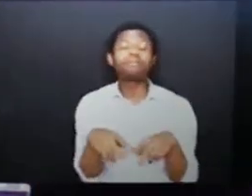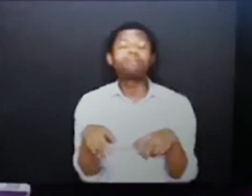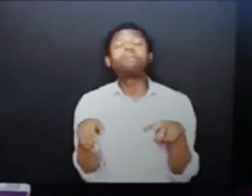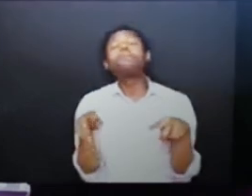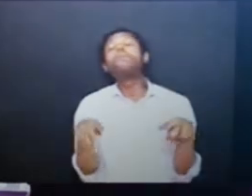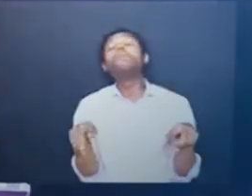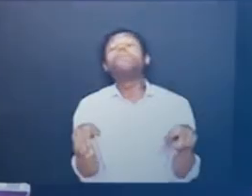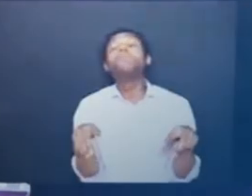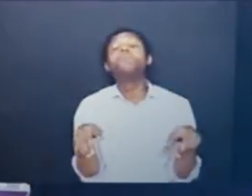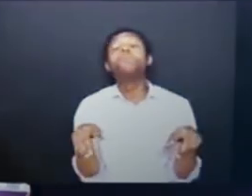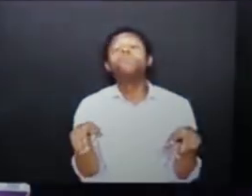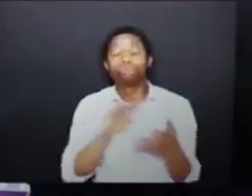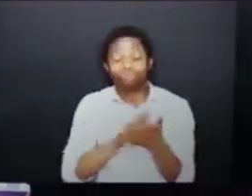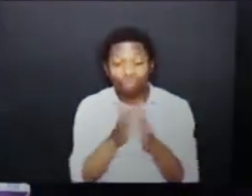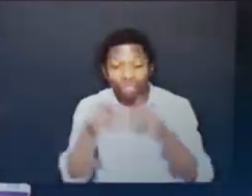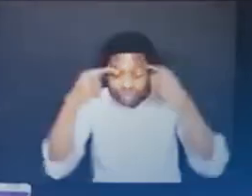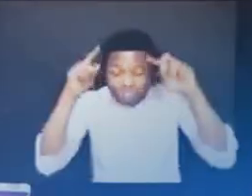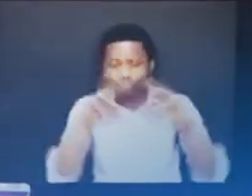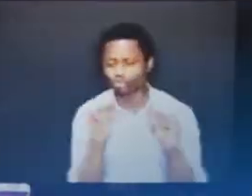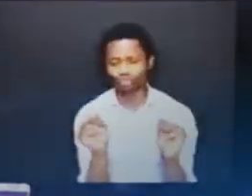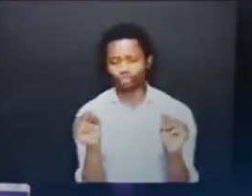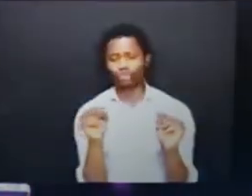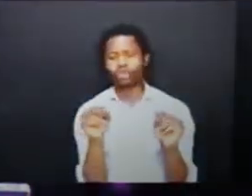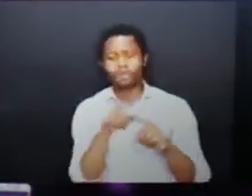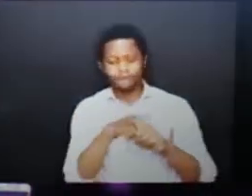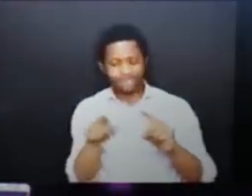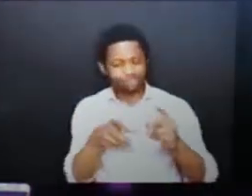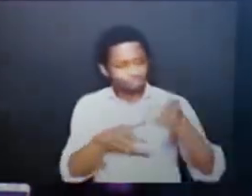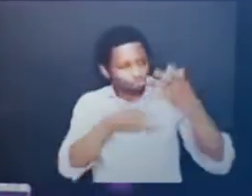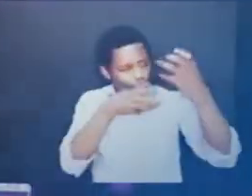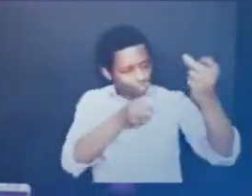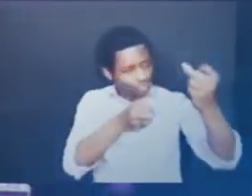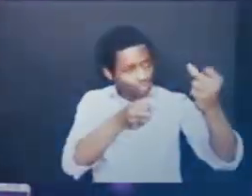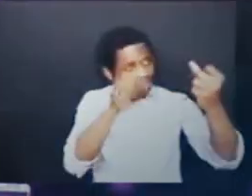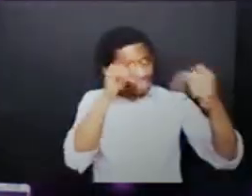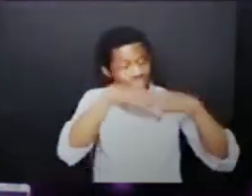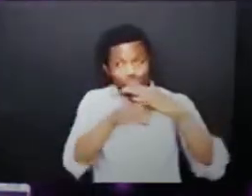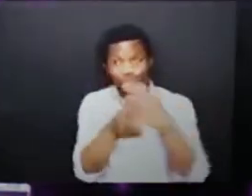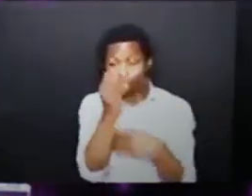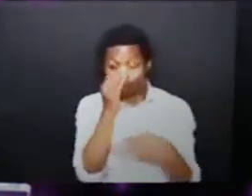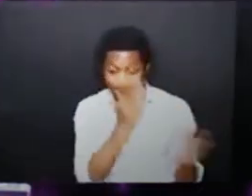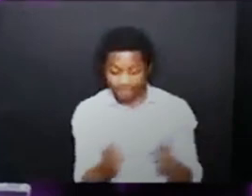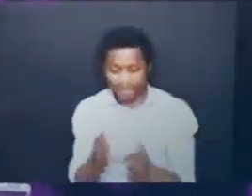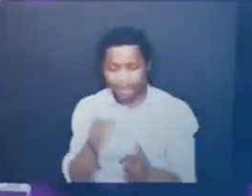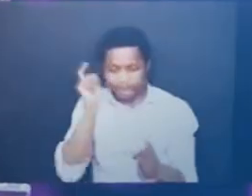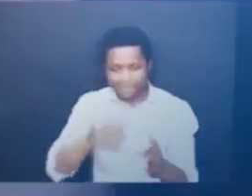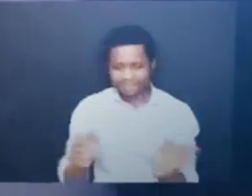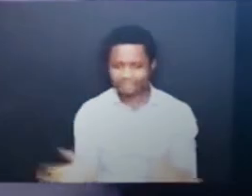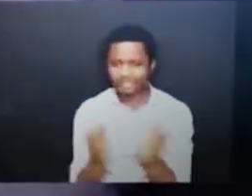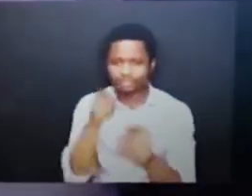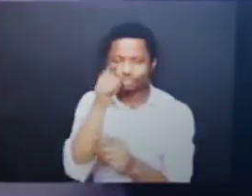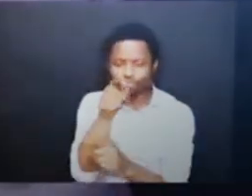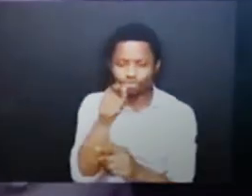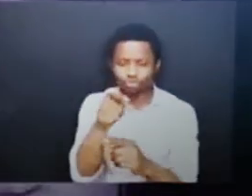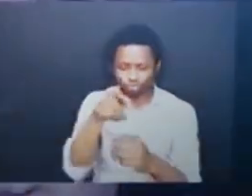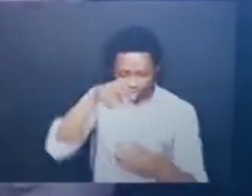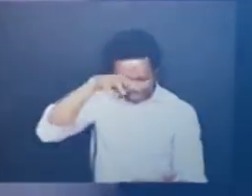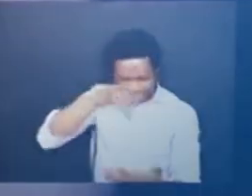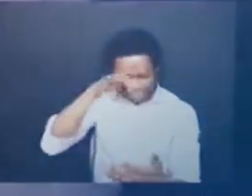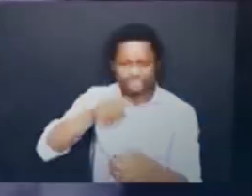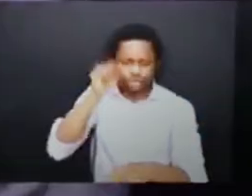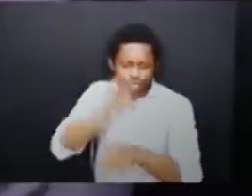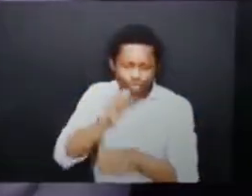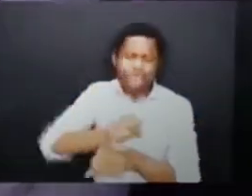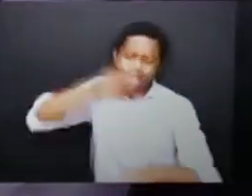you pop a bimawa and chess for such a demographic. Now, the trust should encourage us to study her. I don't know, Sagre, Semui, as a Kenya